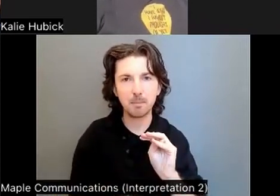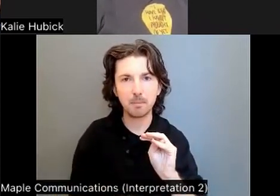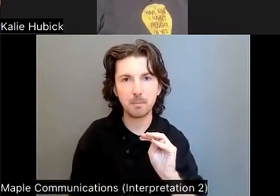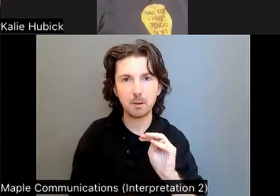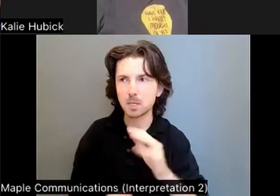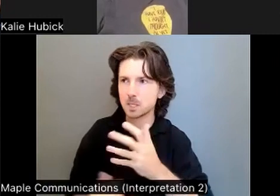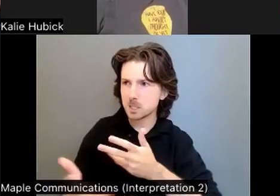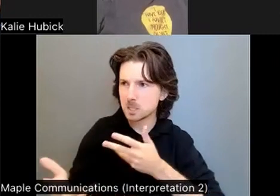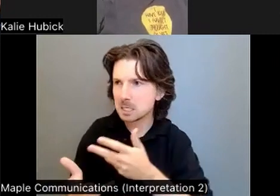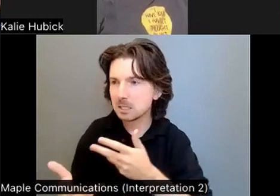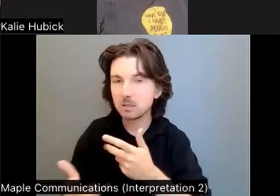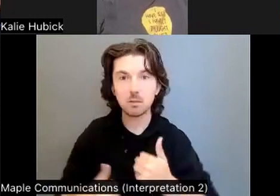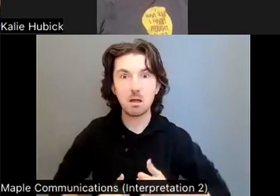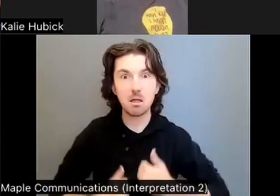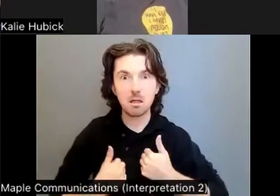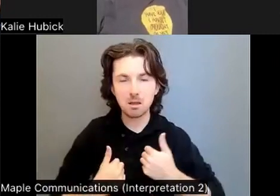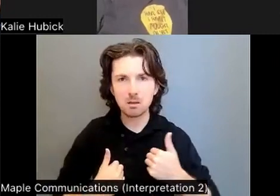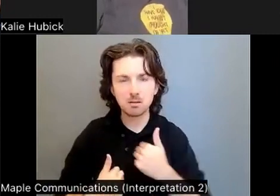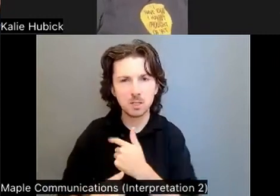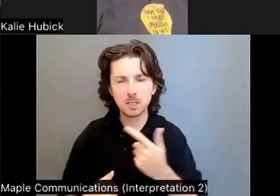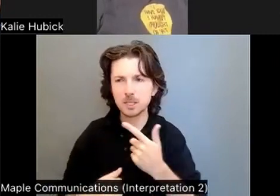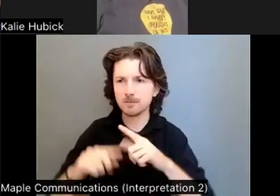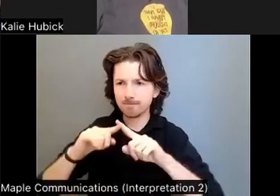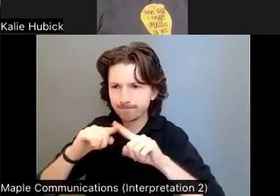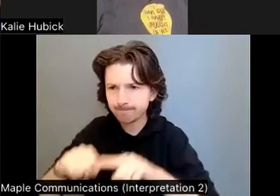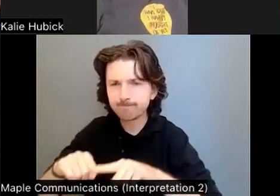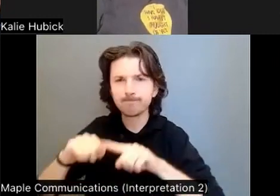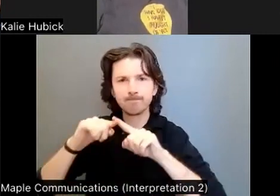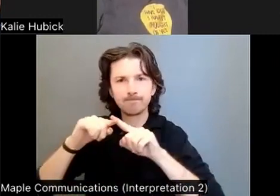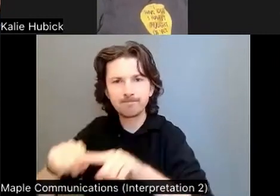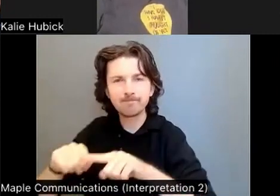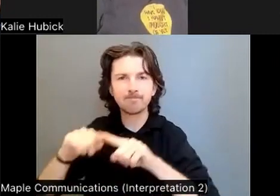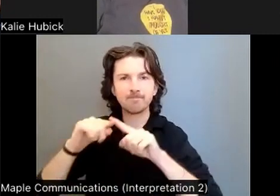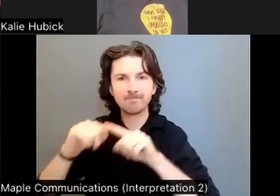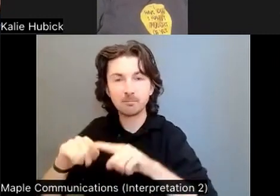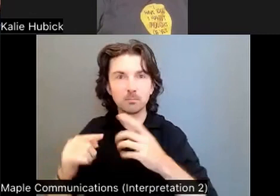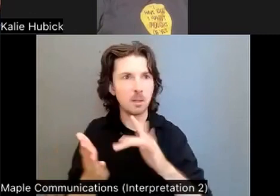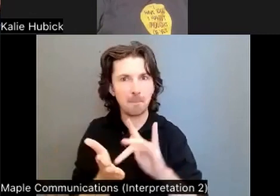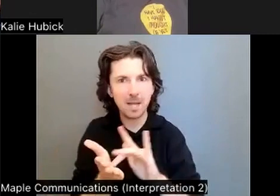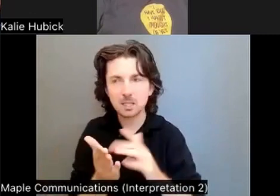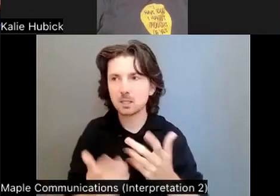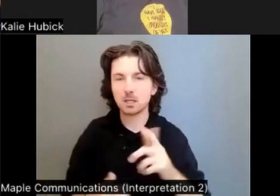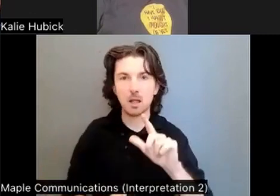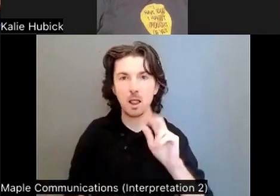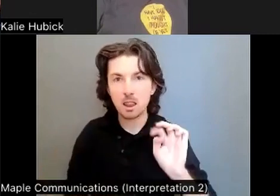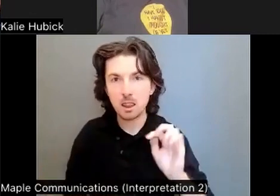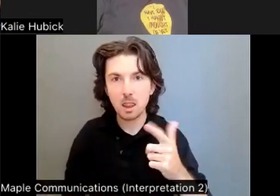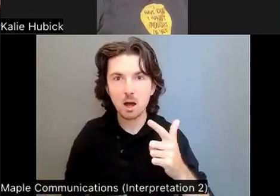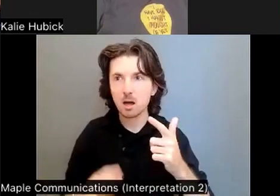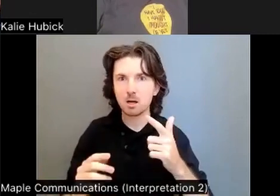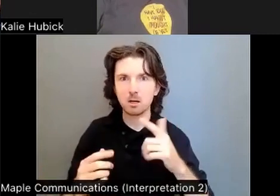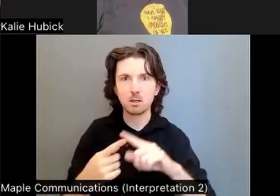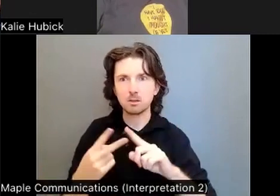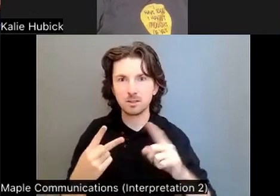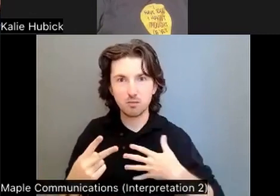A life-dependent, life-saving lung medication that keeps me alive and many others, and which is needed for all of